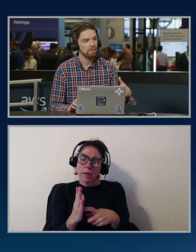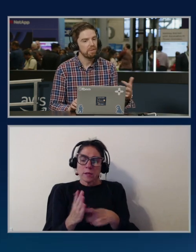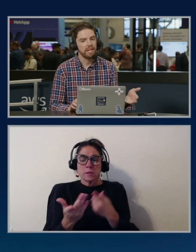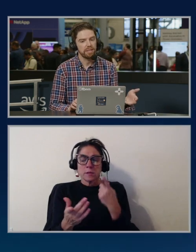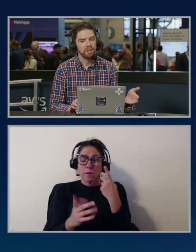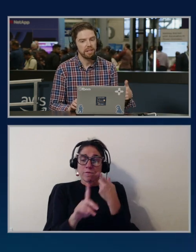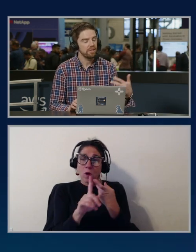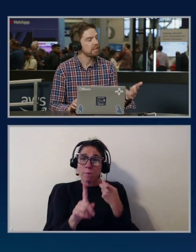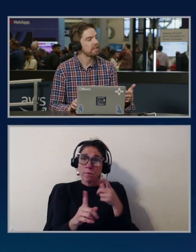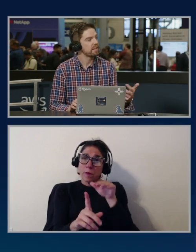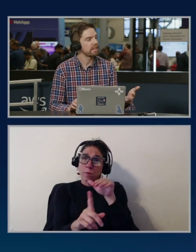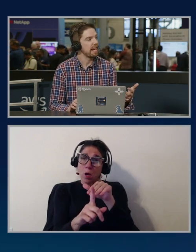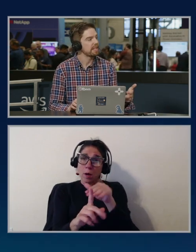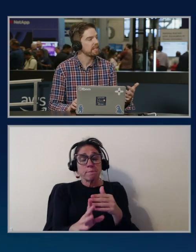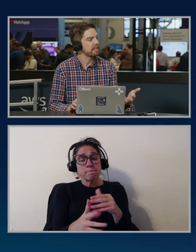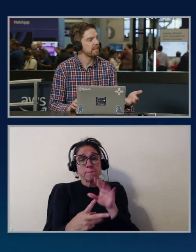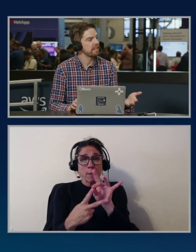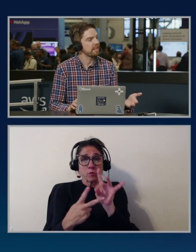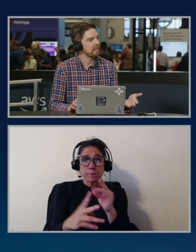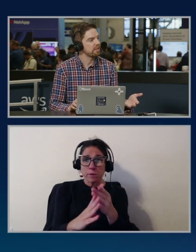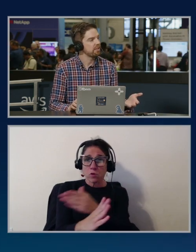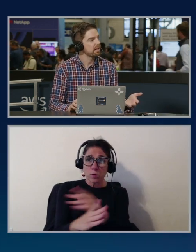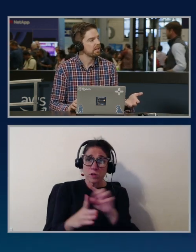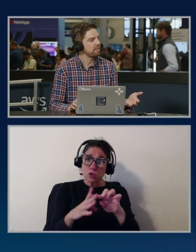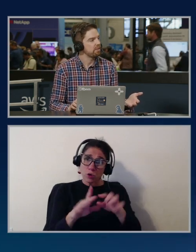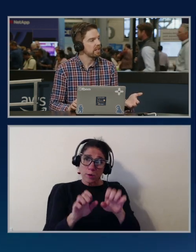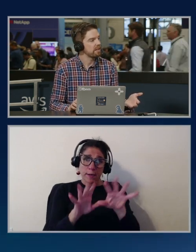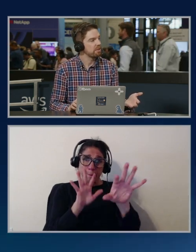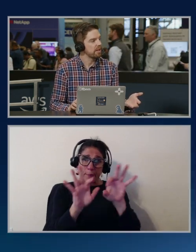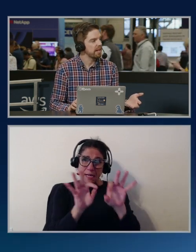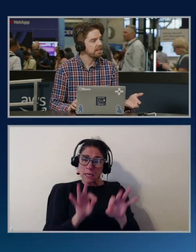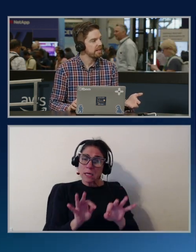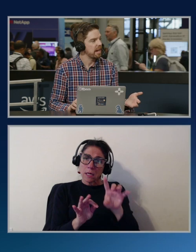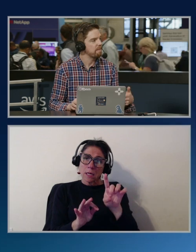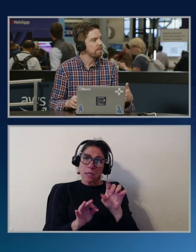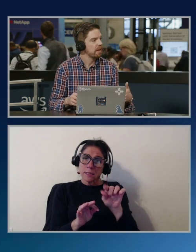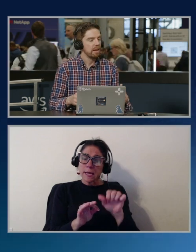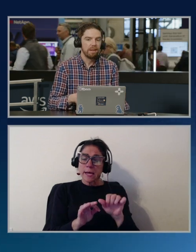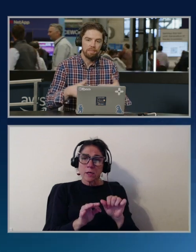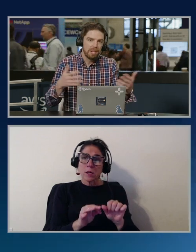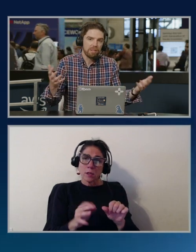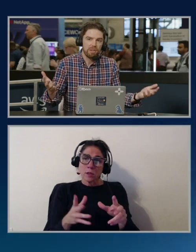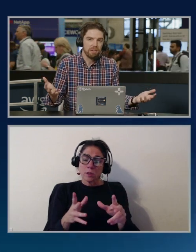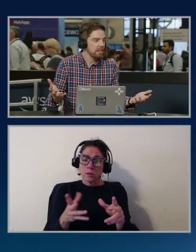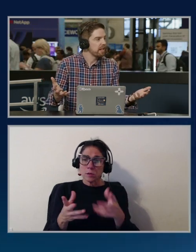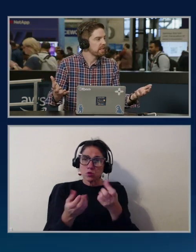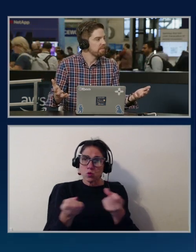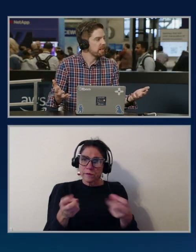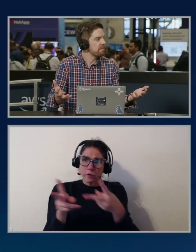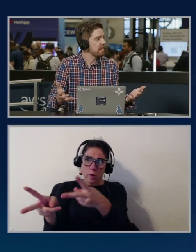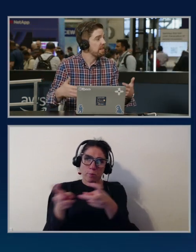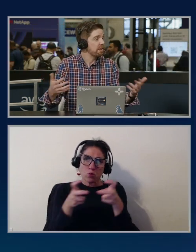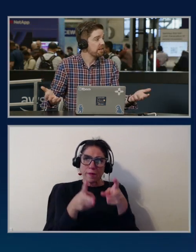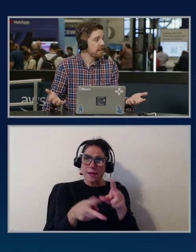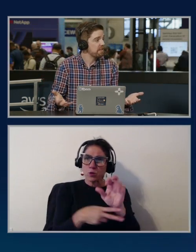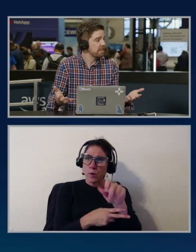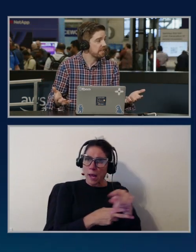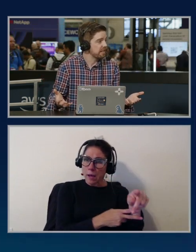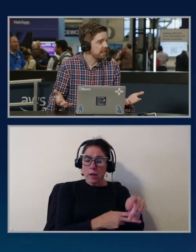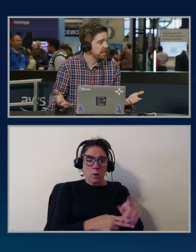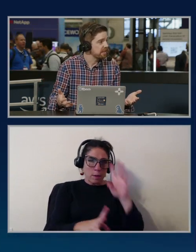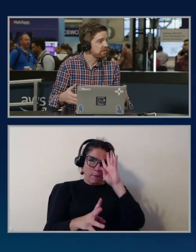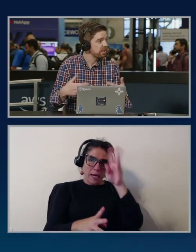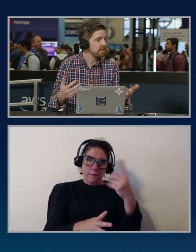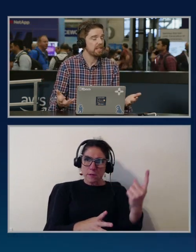Optionally, before we got started, you could select an existing data store if you wanted to pull that into the app. Because we were creating something off the cuff, we don't have